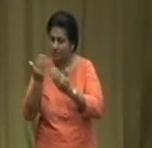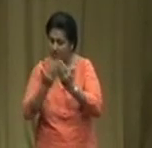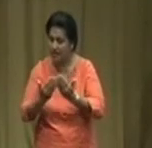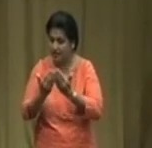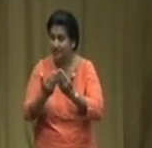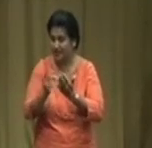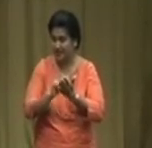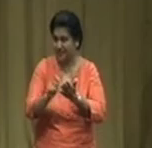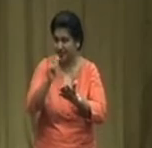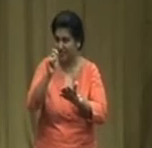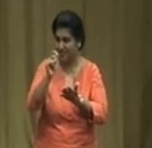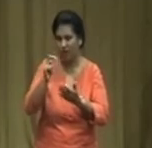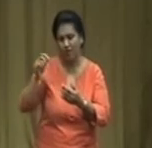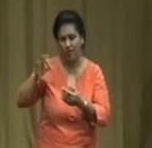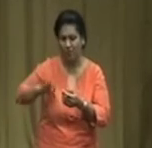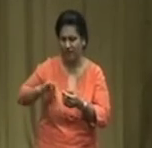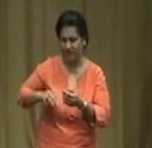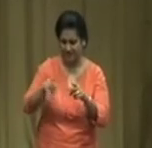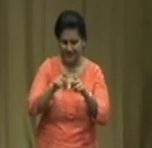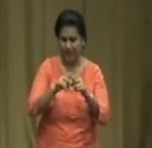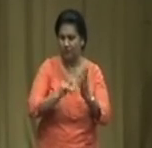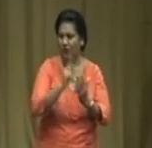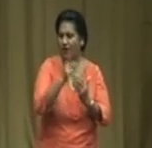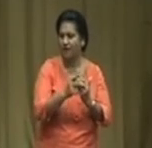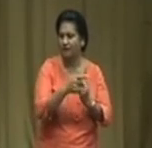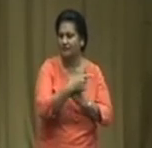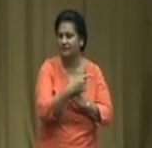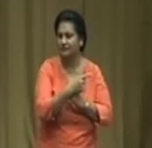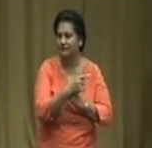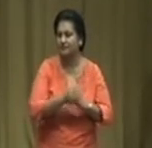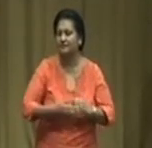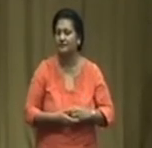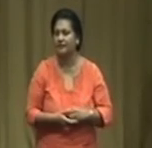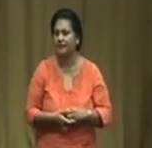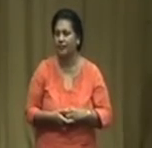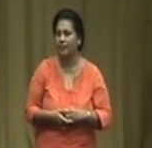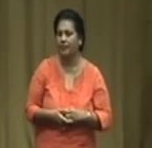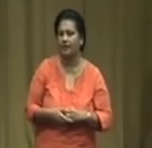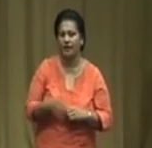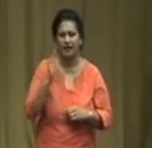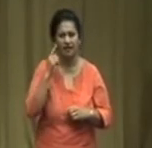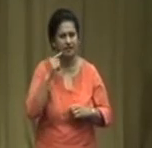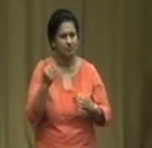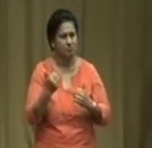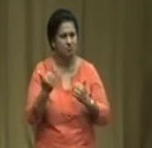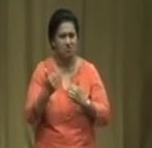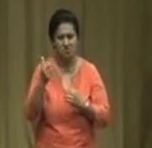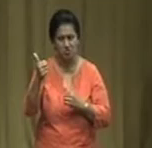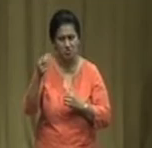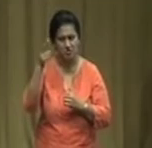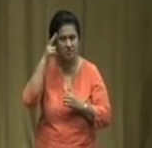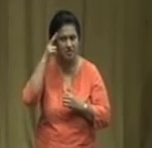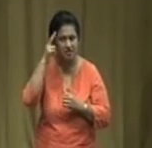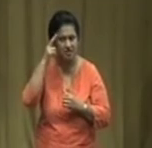study would benefit from a program like this. I think this has a number of advantages. It will be a